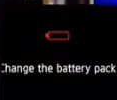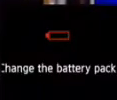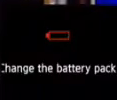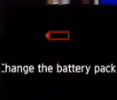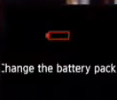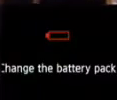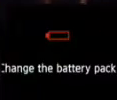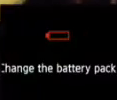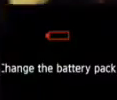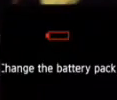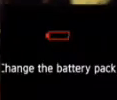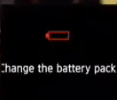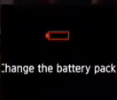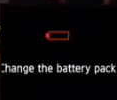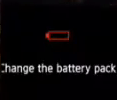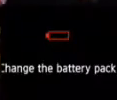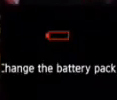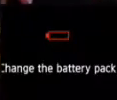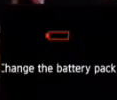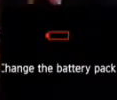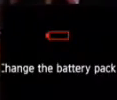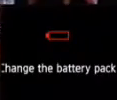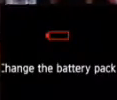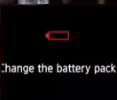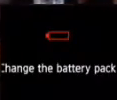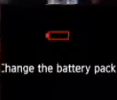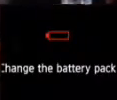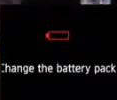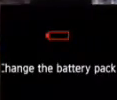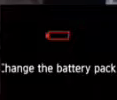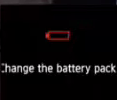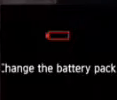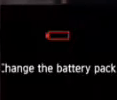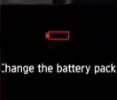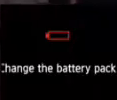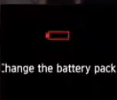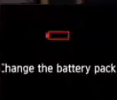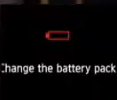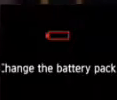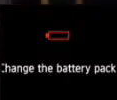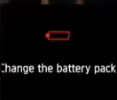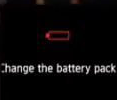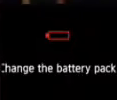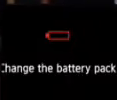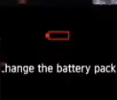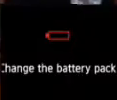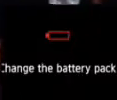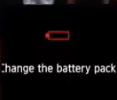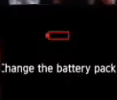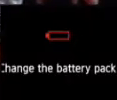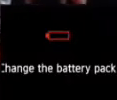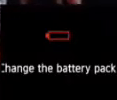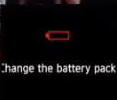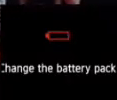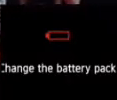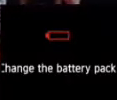But God used Job to say something to you and to say something to